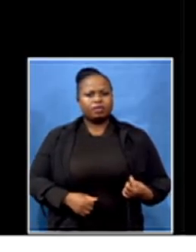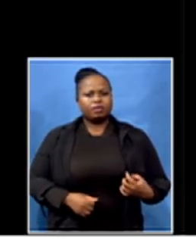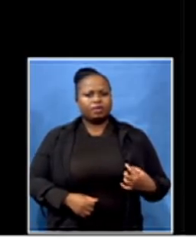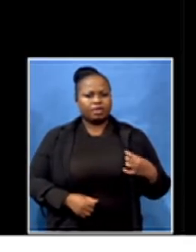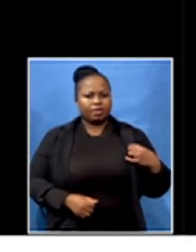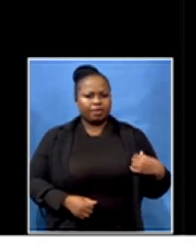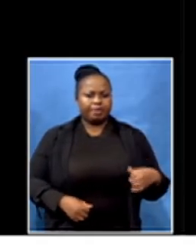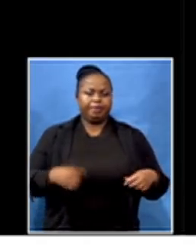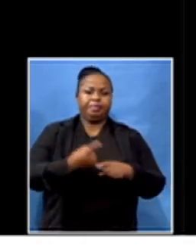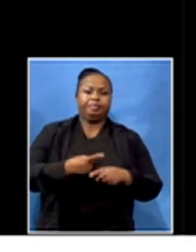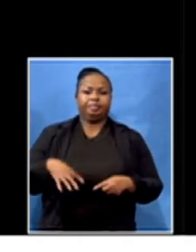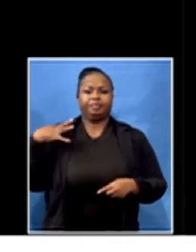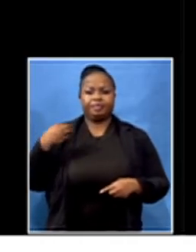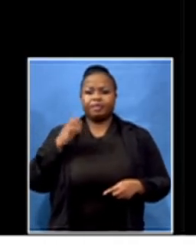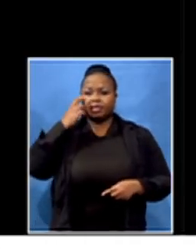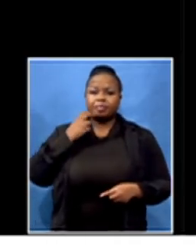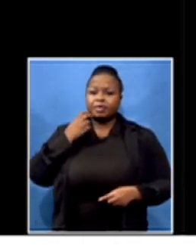Honorable Minister Mkhize.